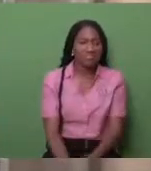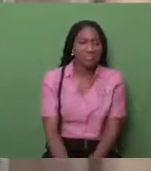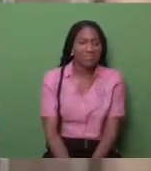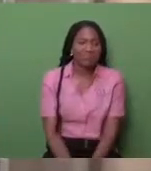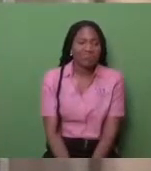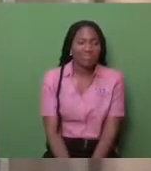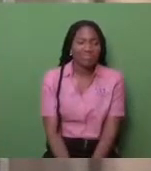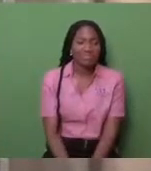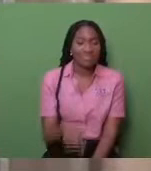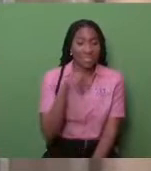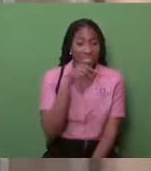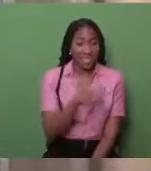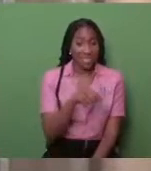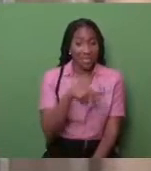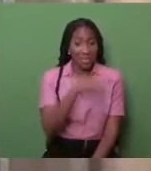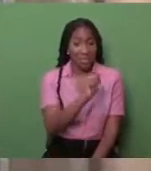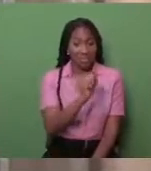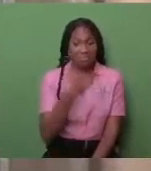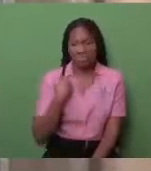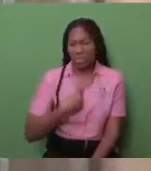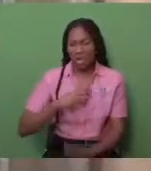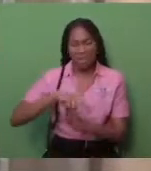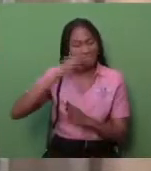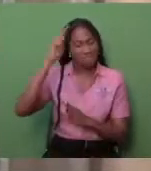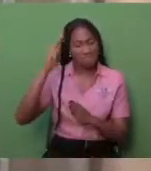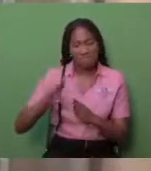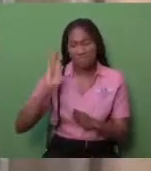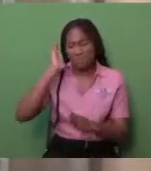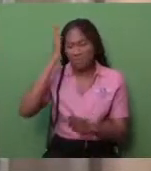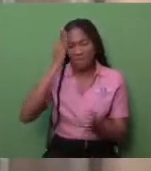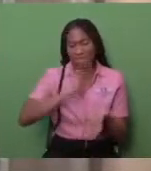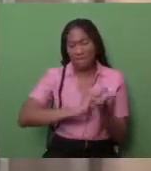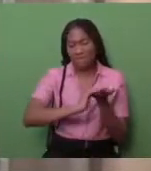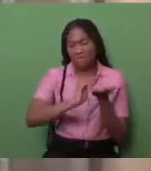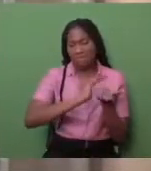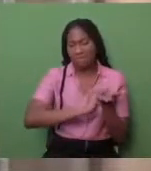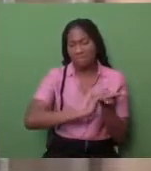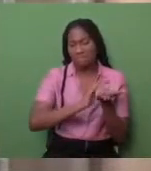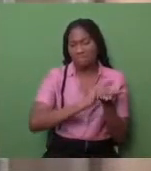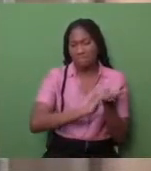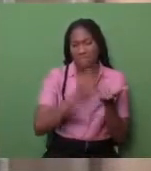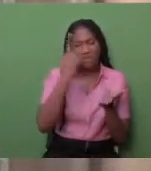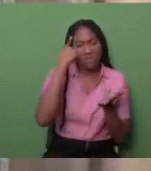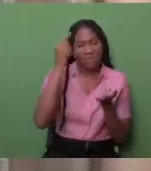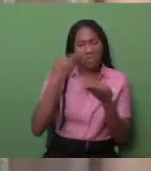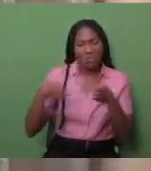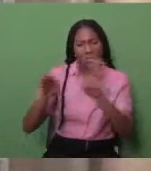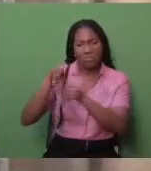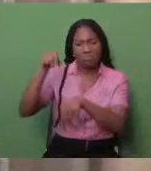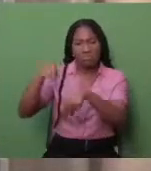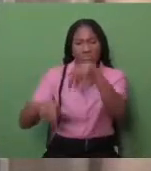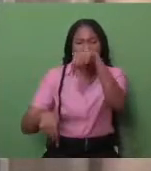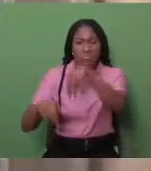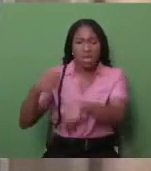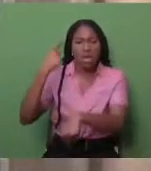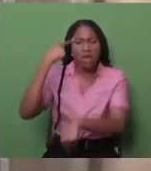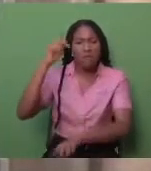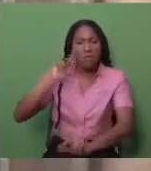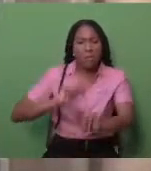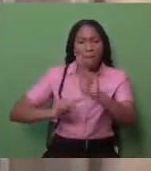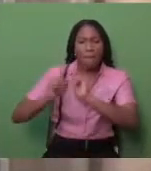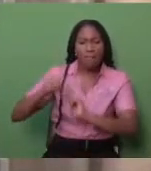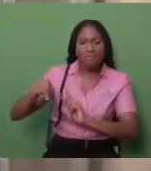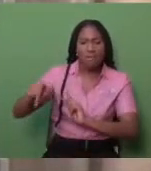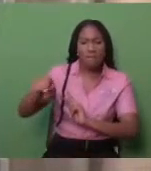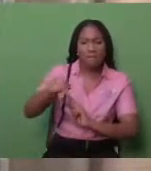This government must never be forgiven for the dismay and despair they caused